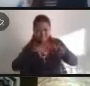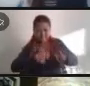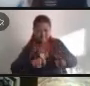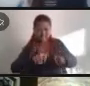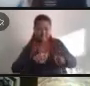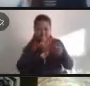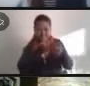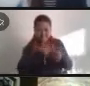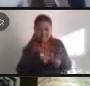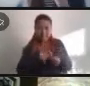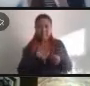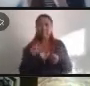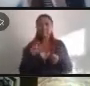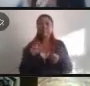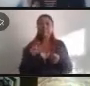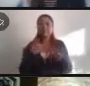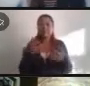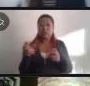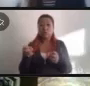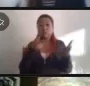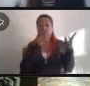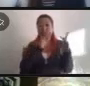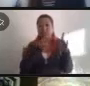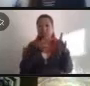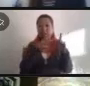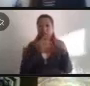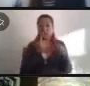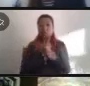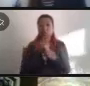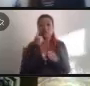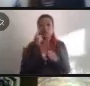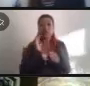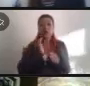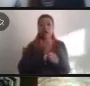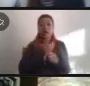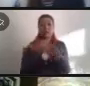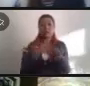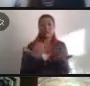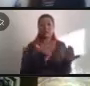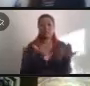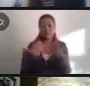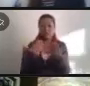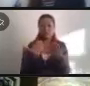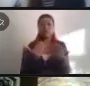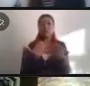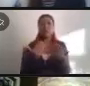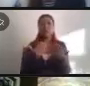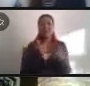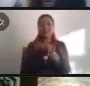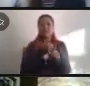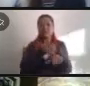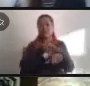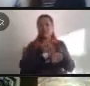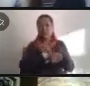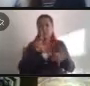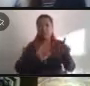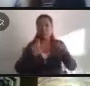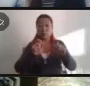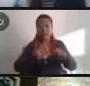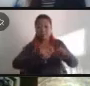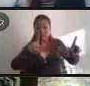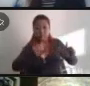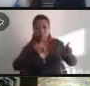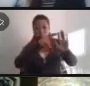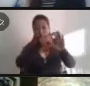online, so we use them for our solicitations. They're made available so that folks can read them, look at